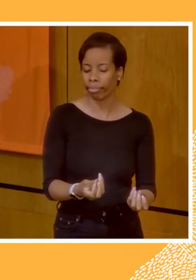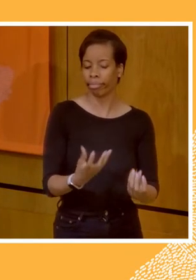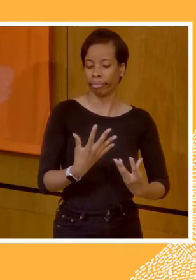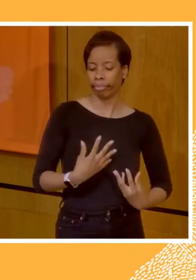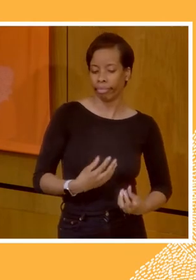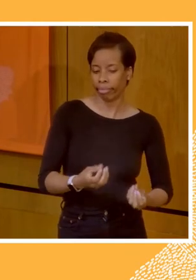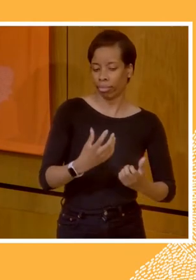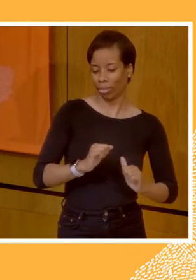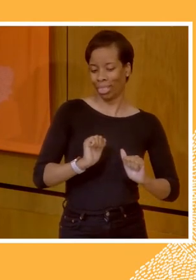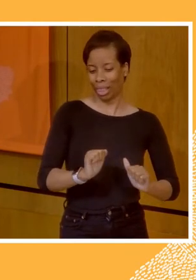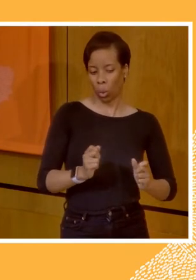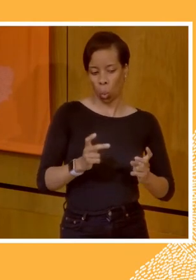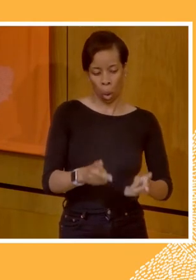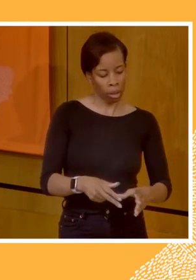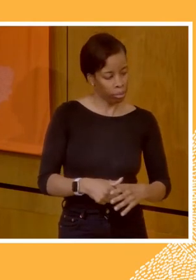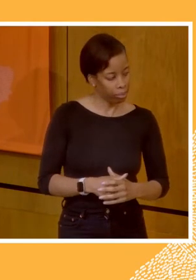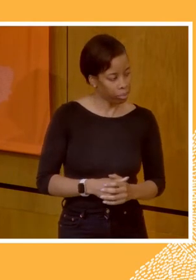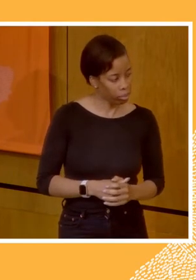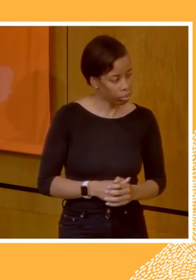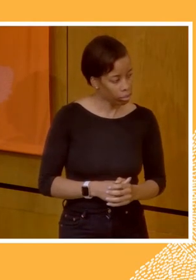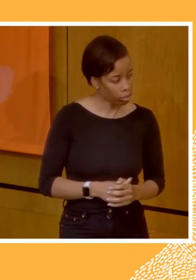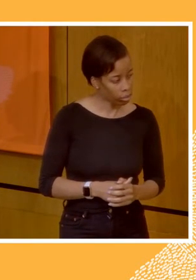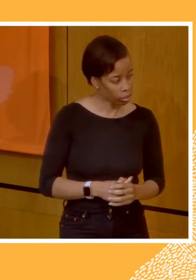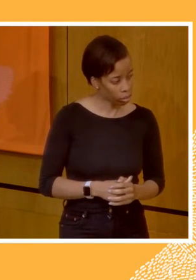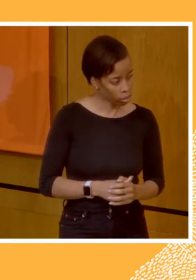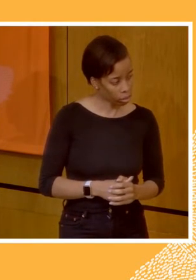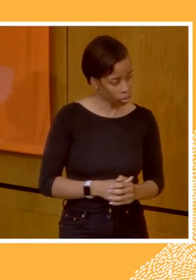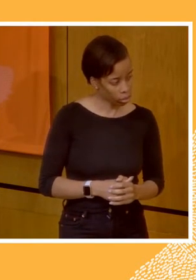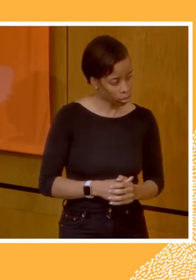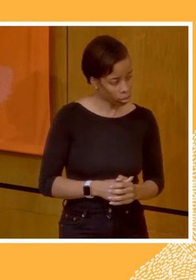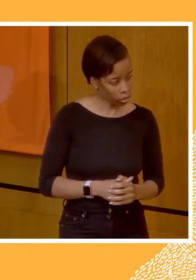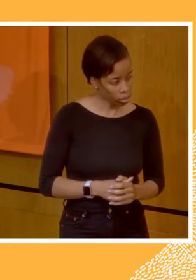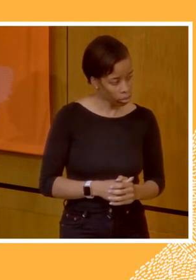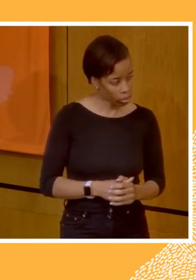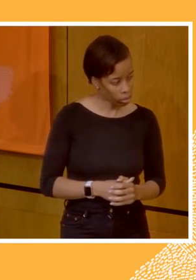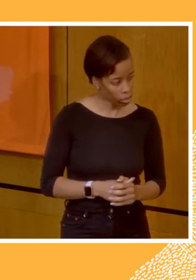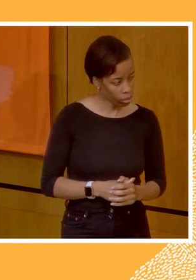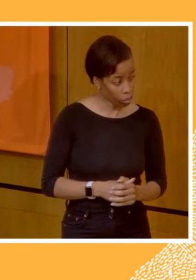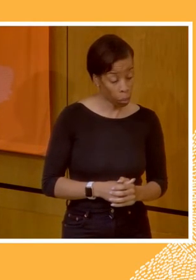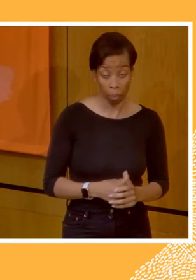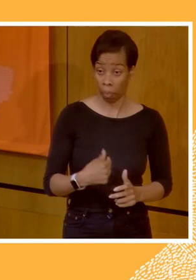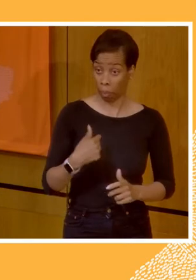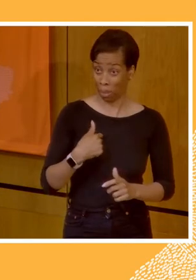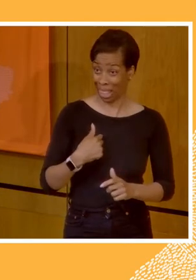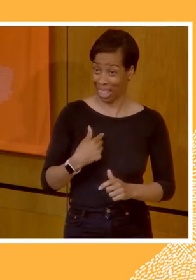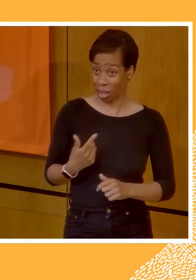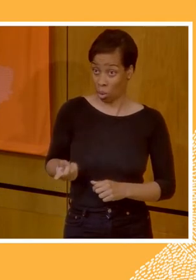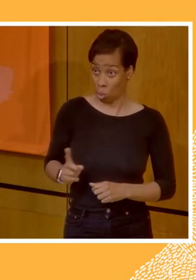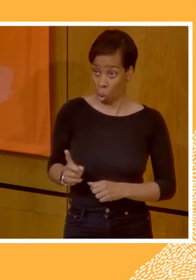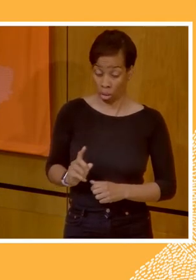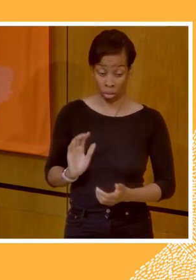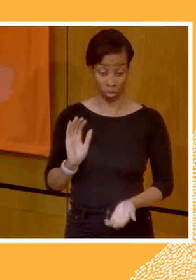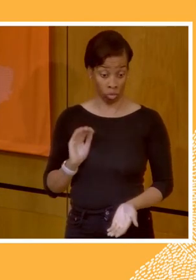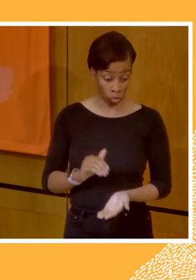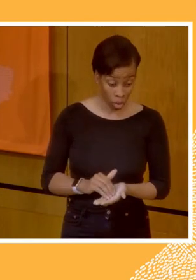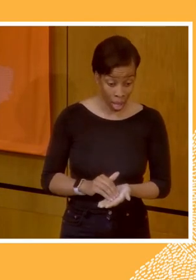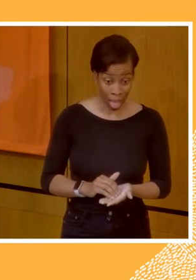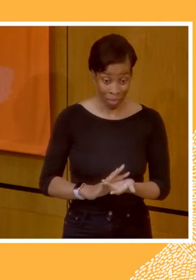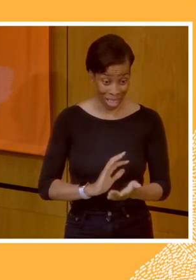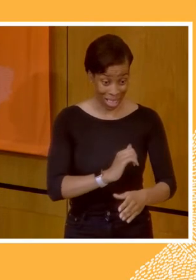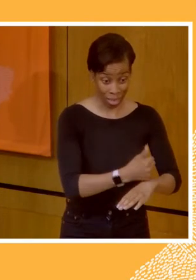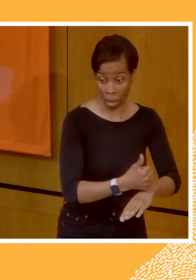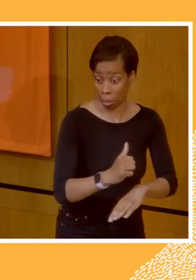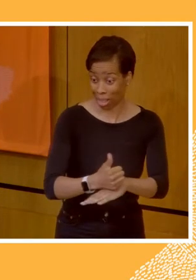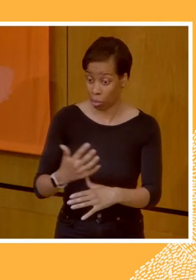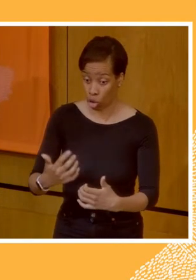And like Vic said, you know, our role is largely technical. I think it's about, like field recording, you set your mic and you get out of the way. And I think for me, it's a very similar process,